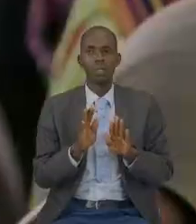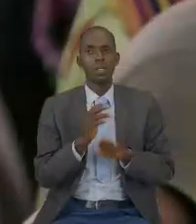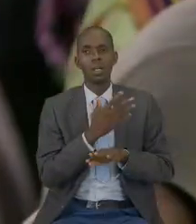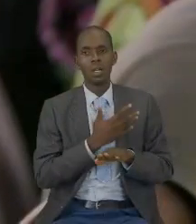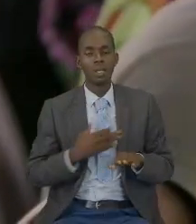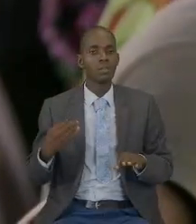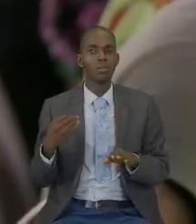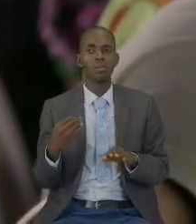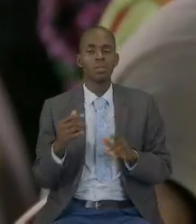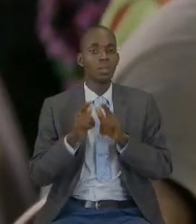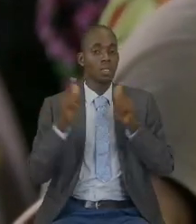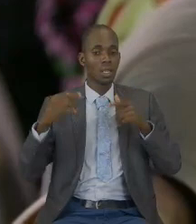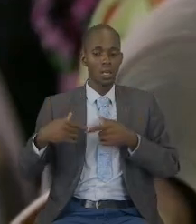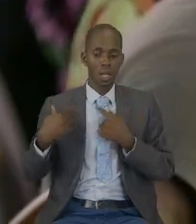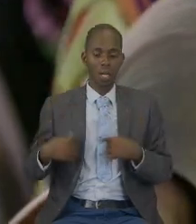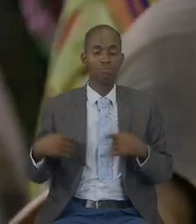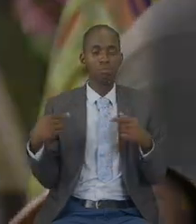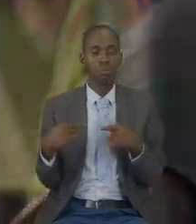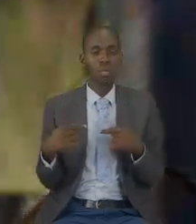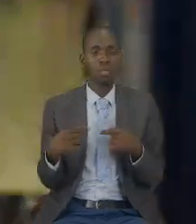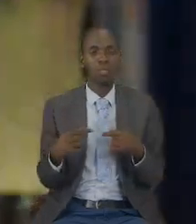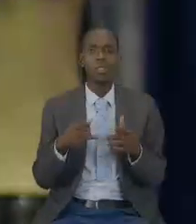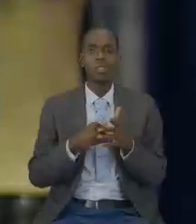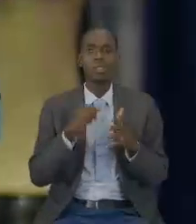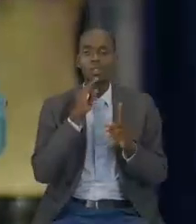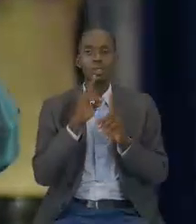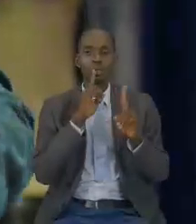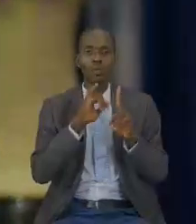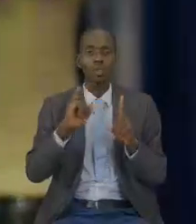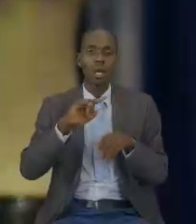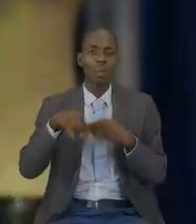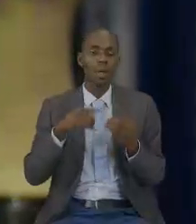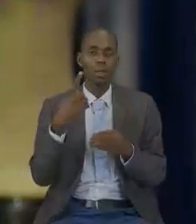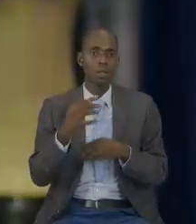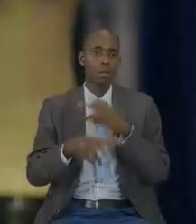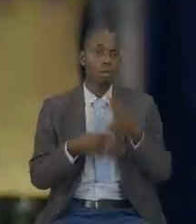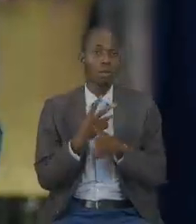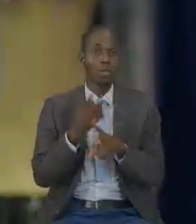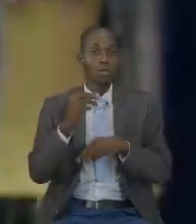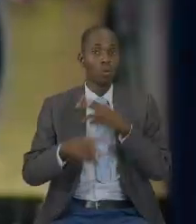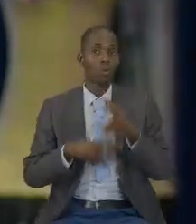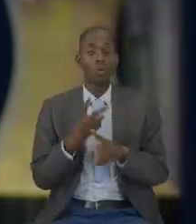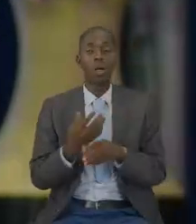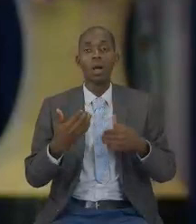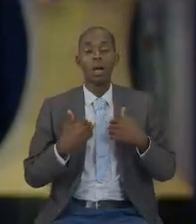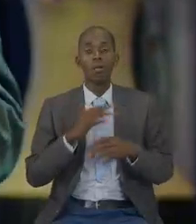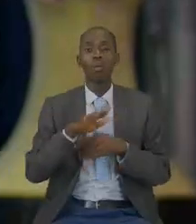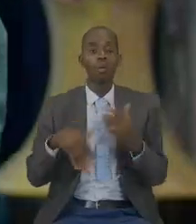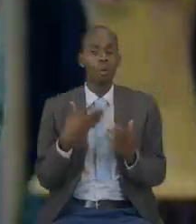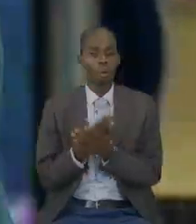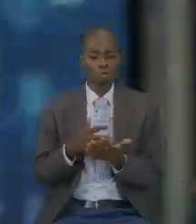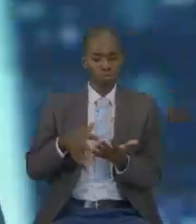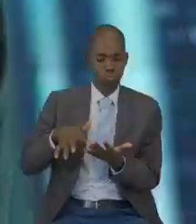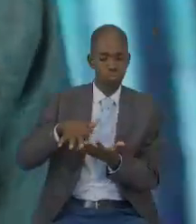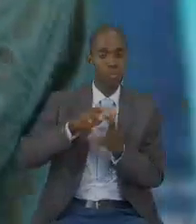heartache. It's talking about the world. The world has all these great problems, and